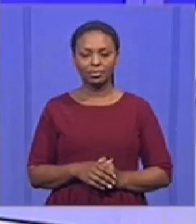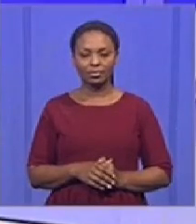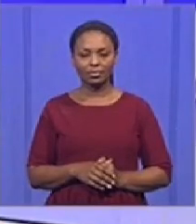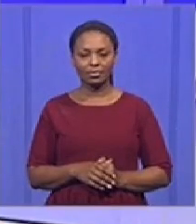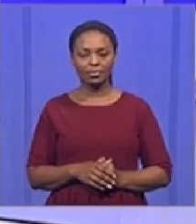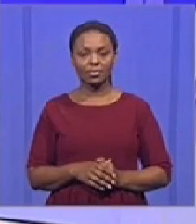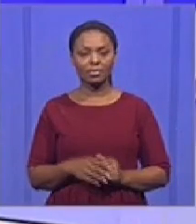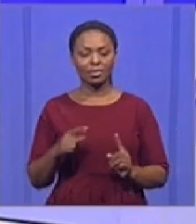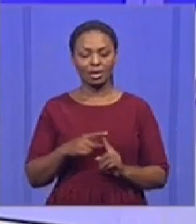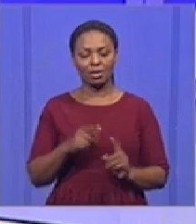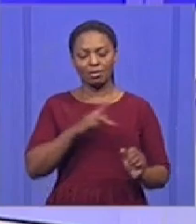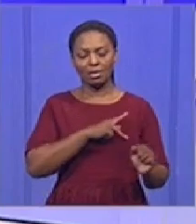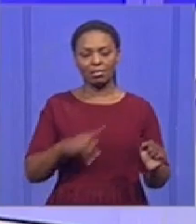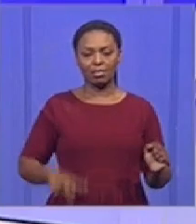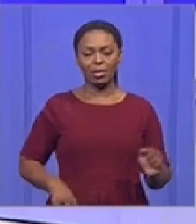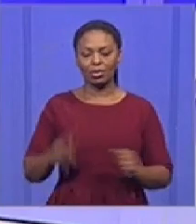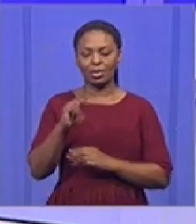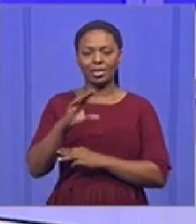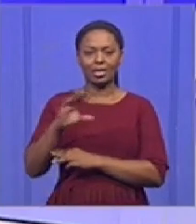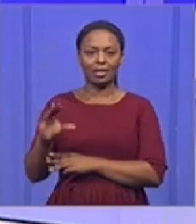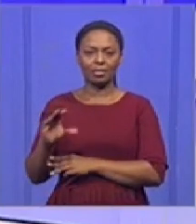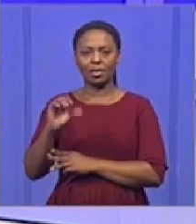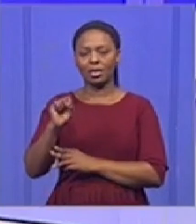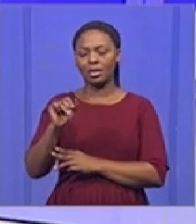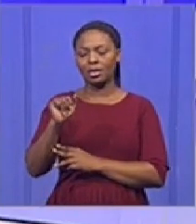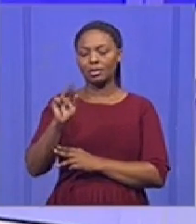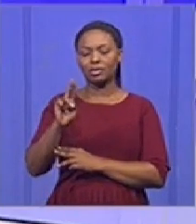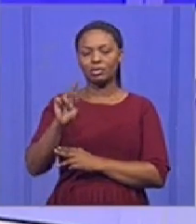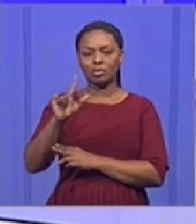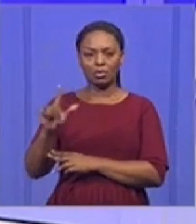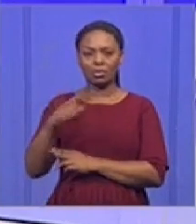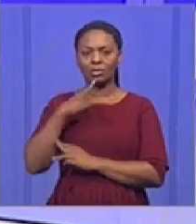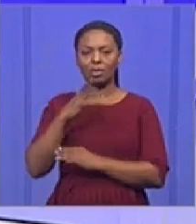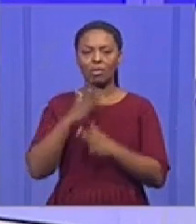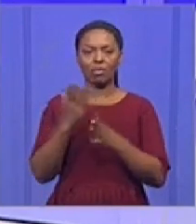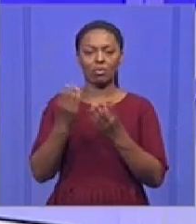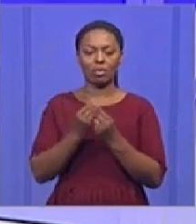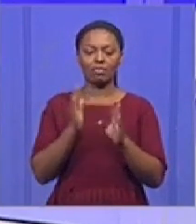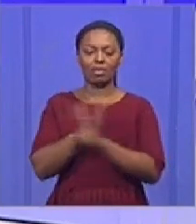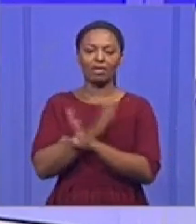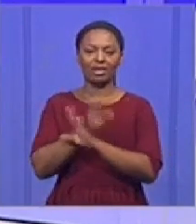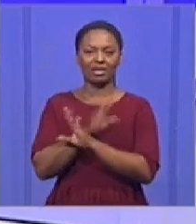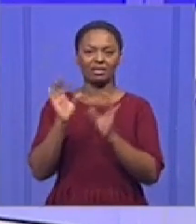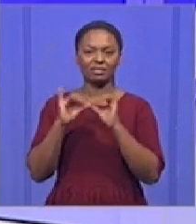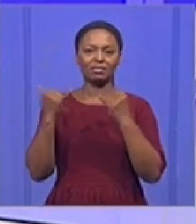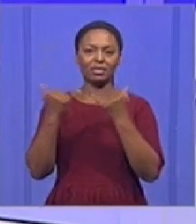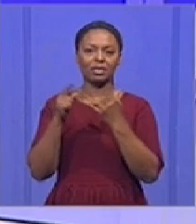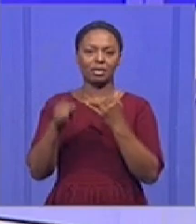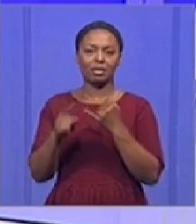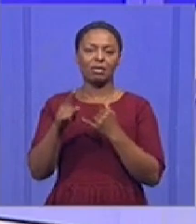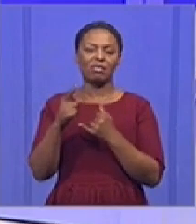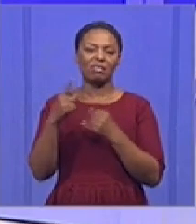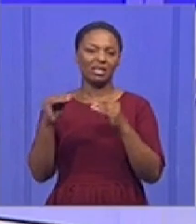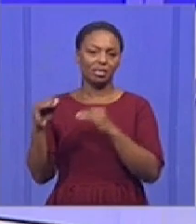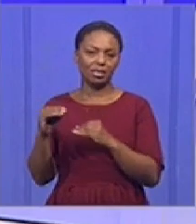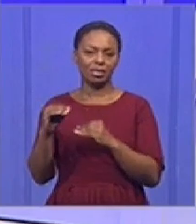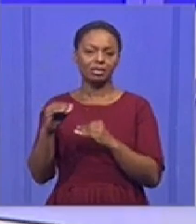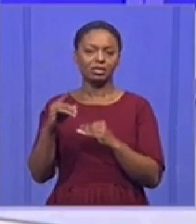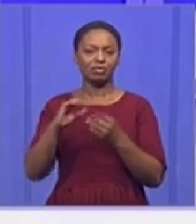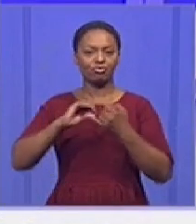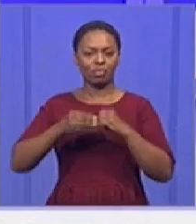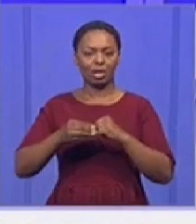Tonakgolo ya Northern Cape Zamani Sol a re batlile go dirisana le ditlamo tsa poraefete go leka go samagana le mathata a mangwe a porofense ya